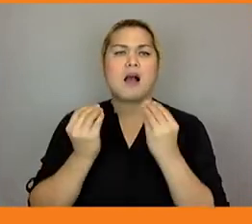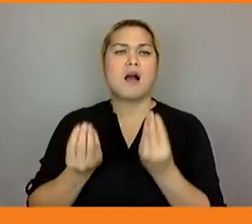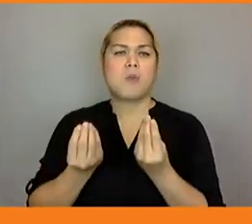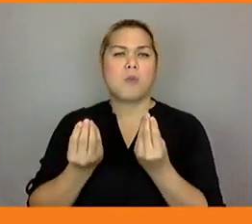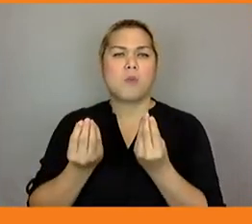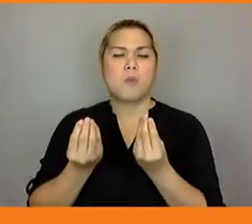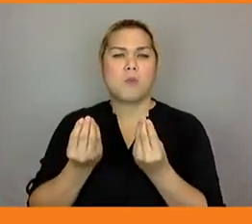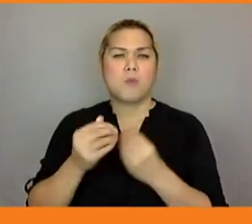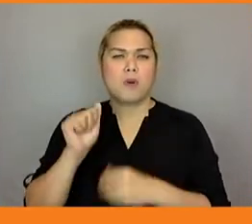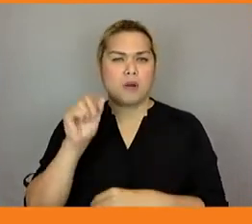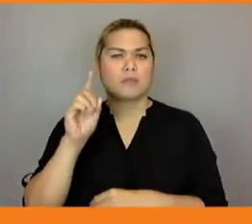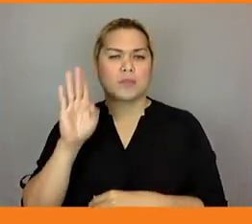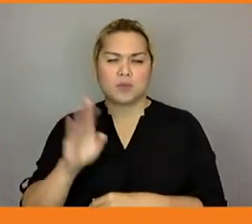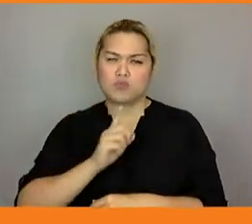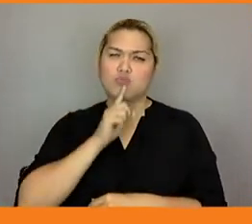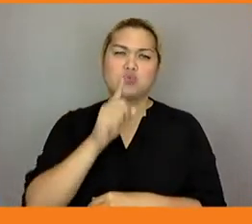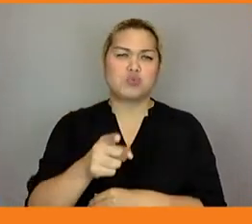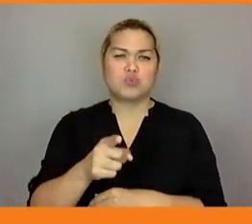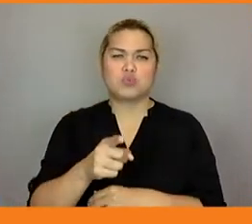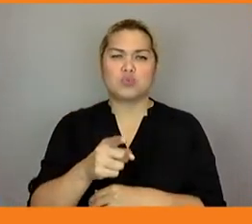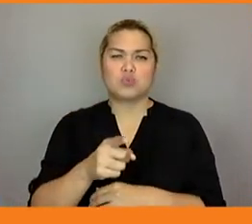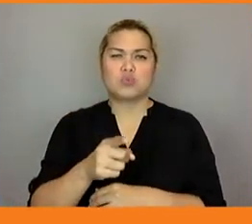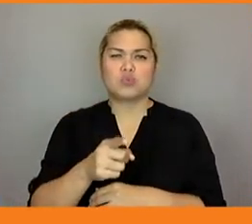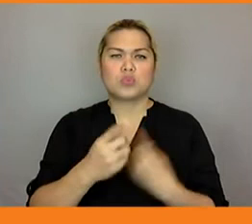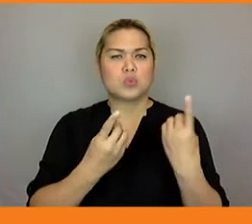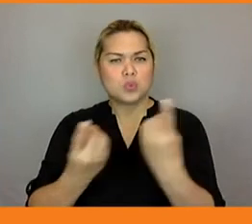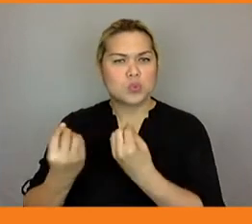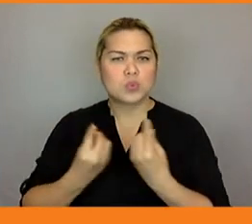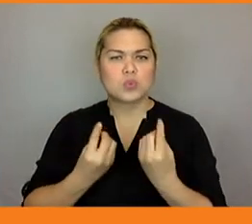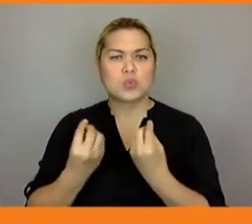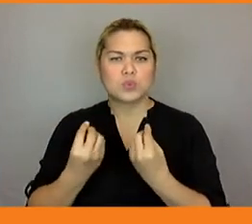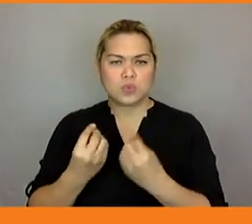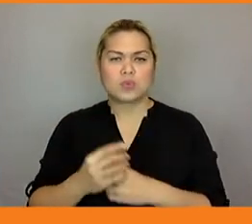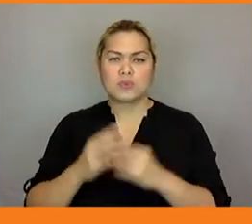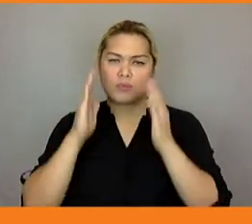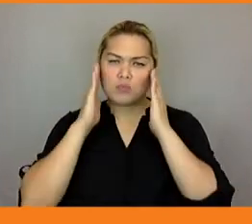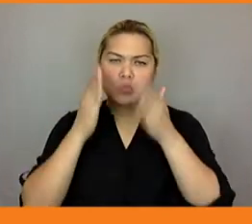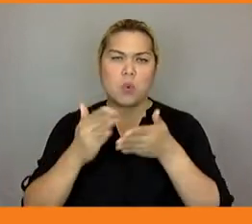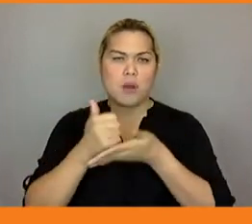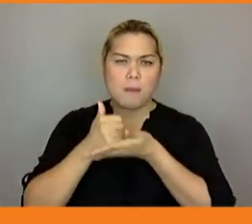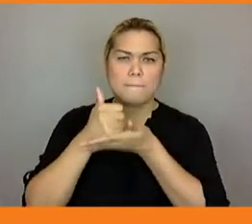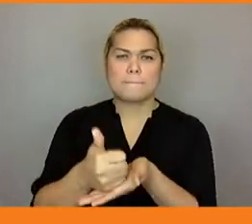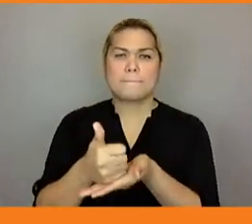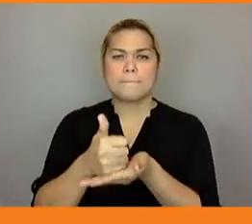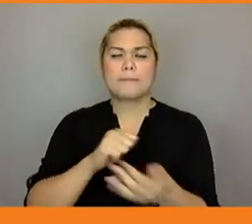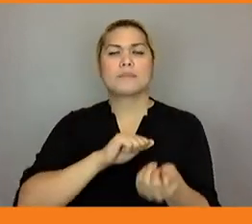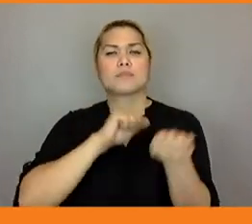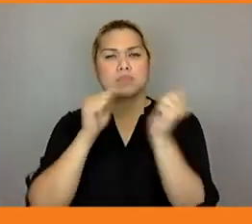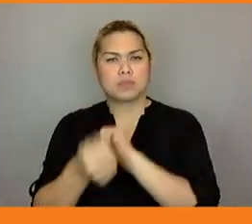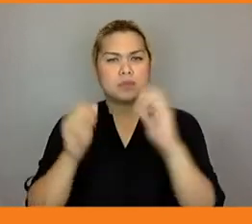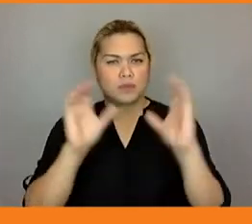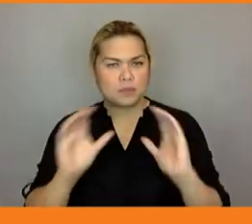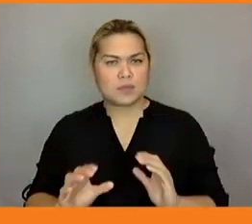a development bank, it is tackling climate change and driving a positive climate agenda across all aspects of its